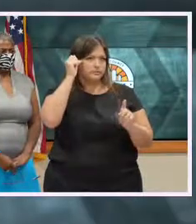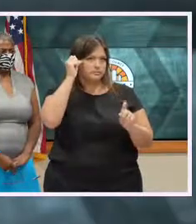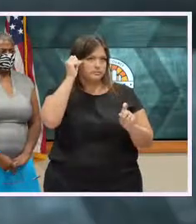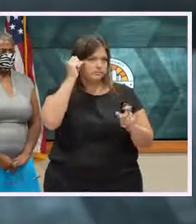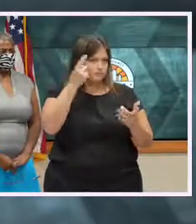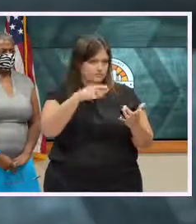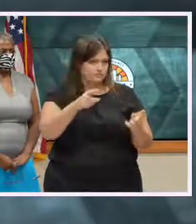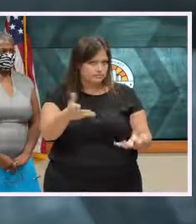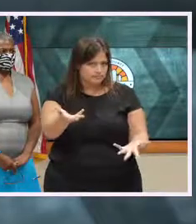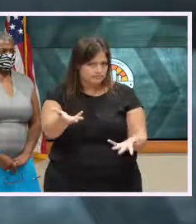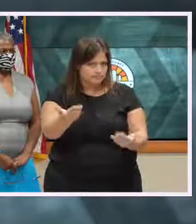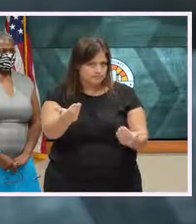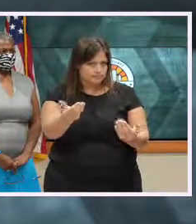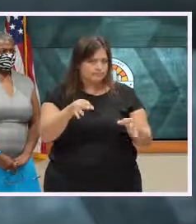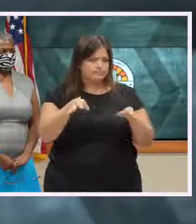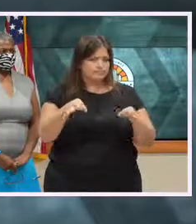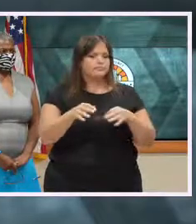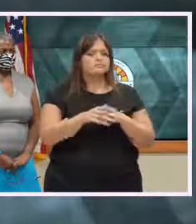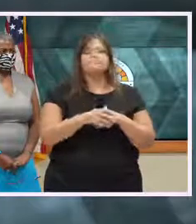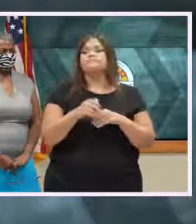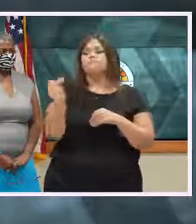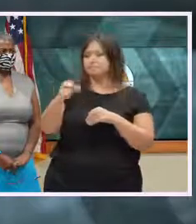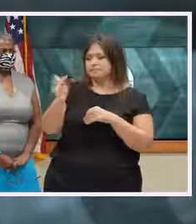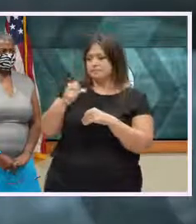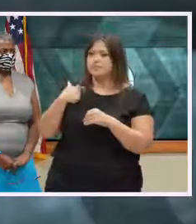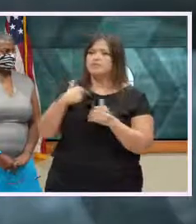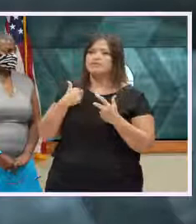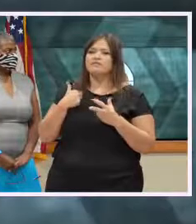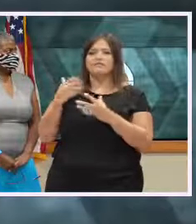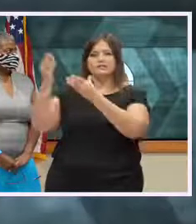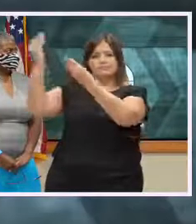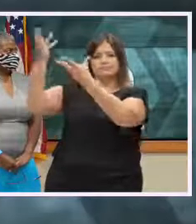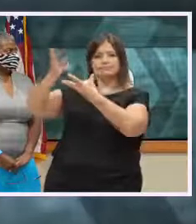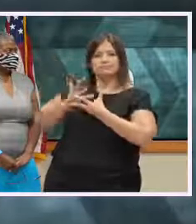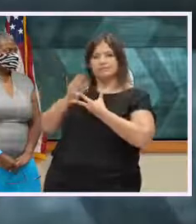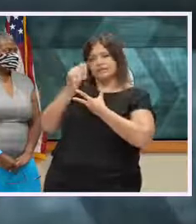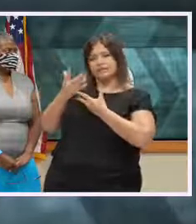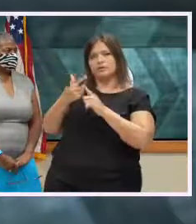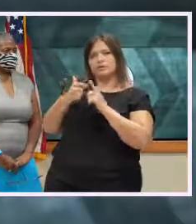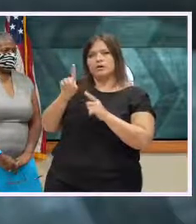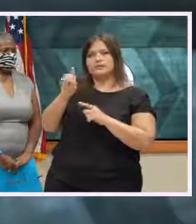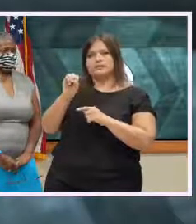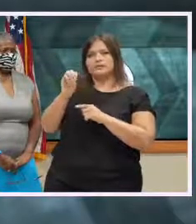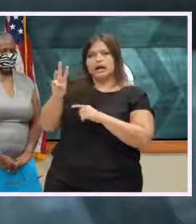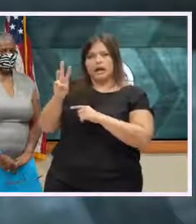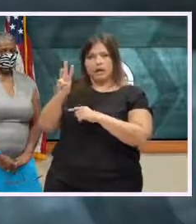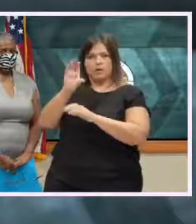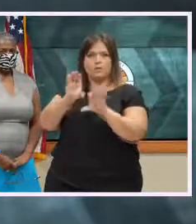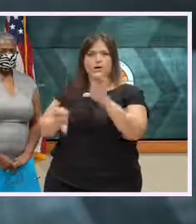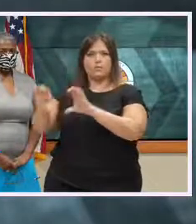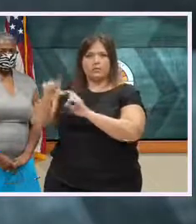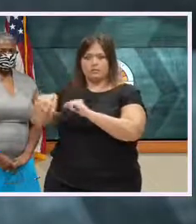have gotten information from Dow Chemical this morning